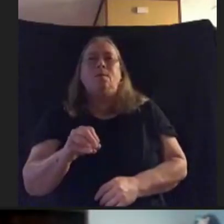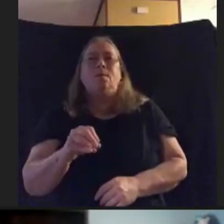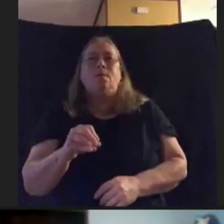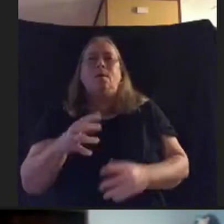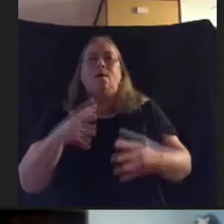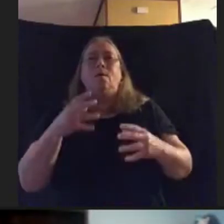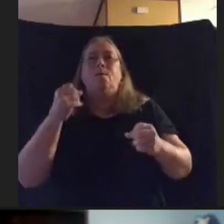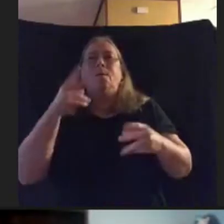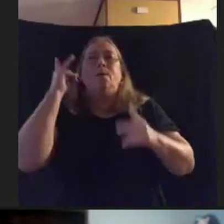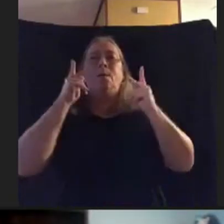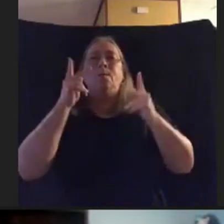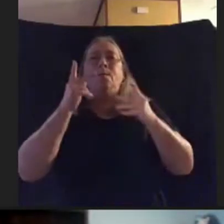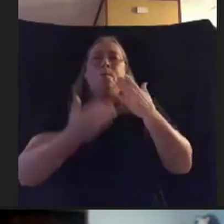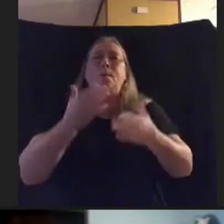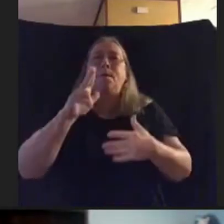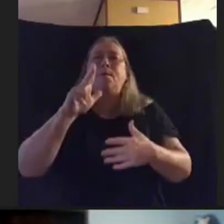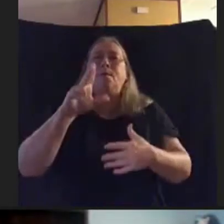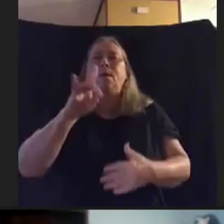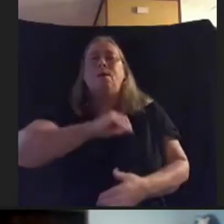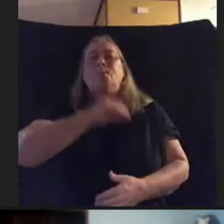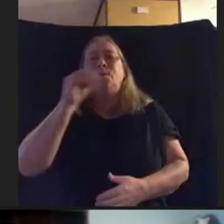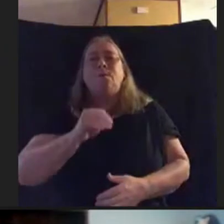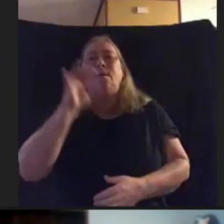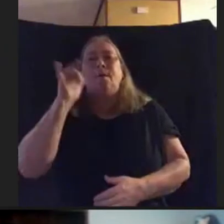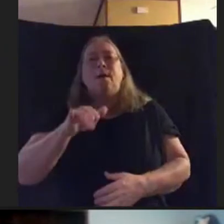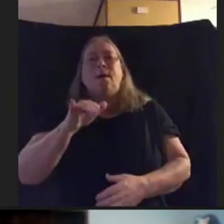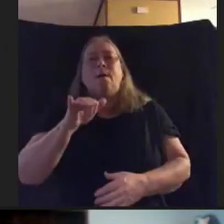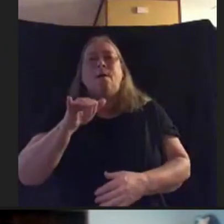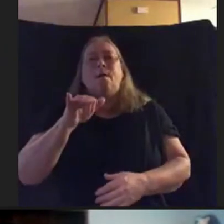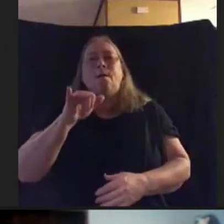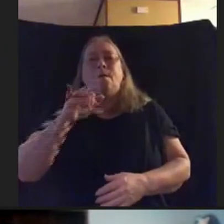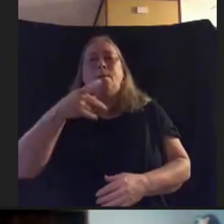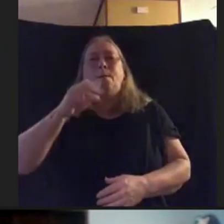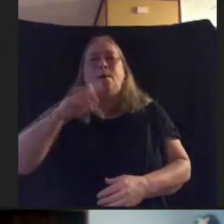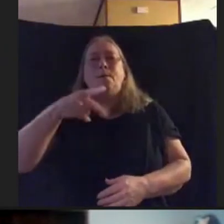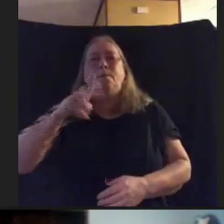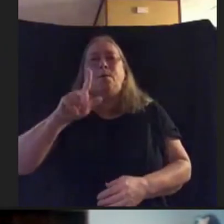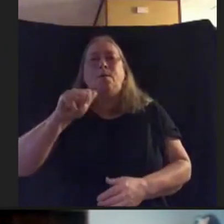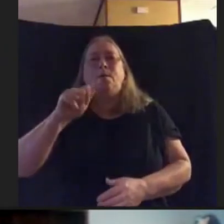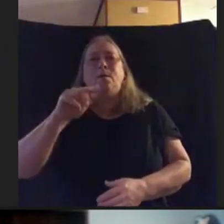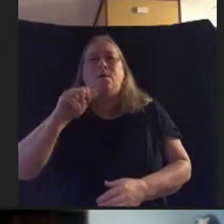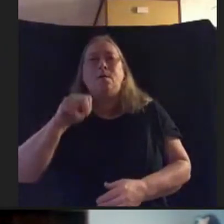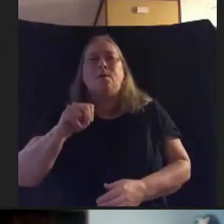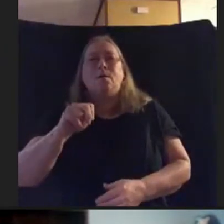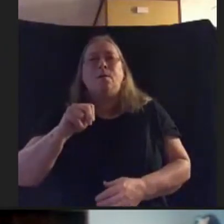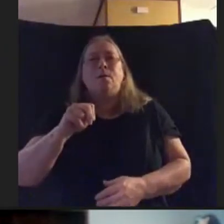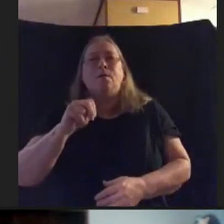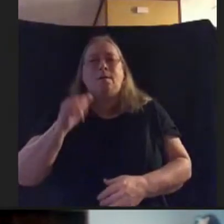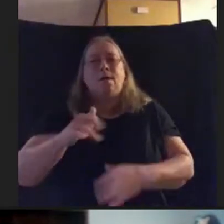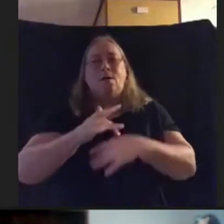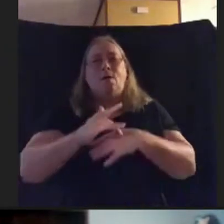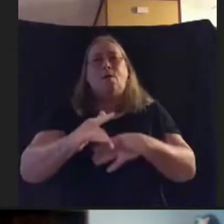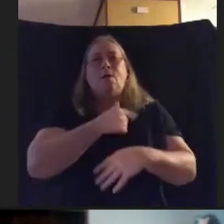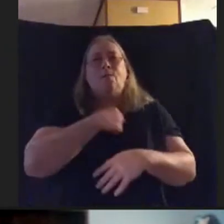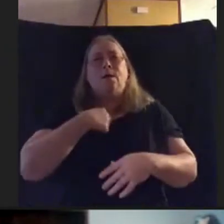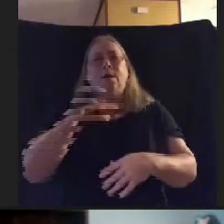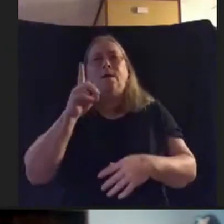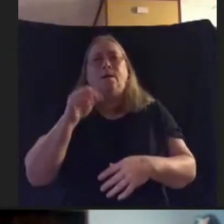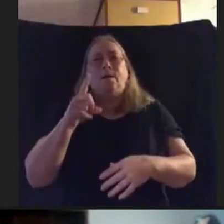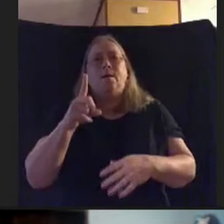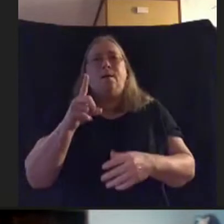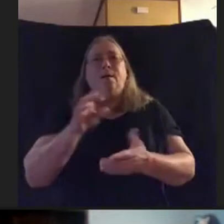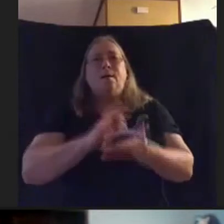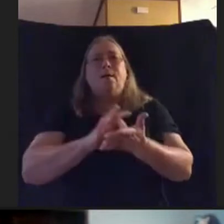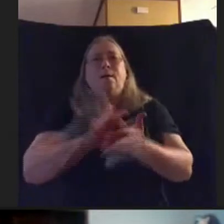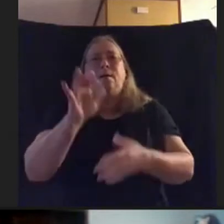about 38% of the population. So we have seen some reluctance early on. So we've seen a little bit of a trend that's